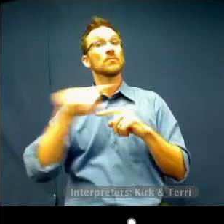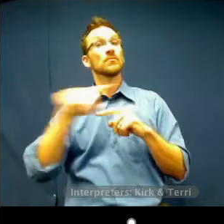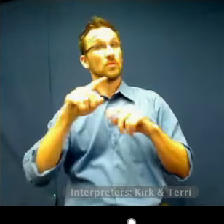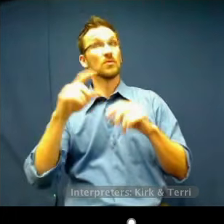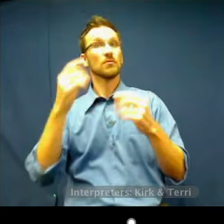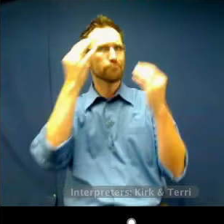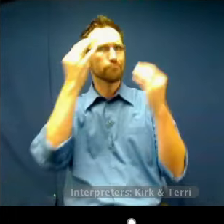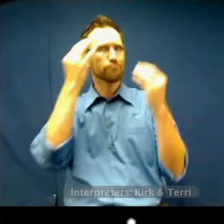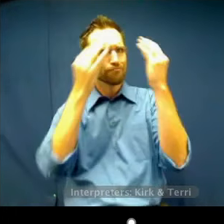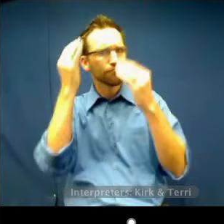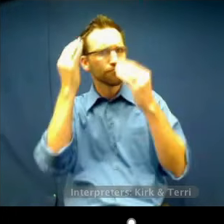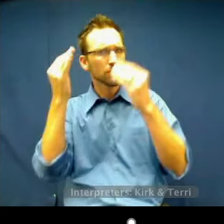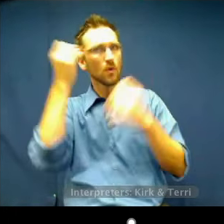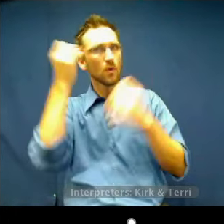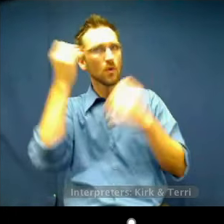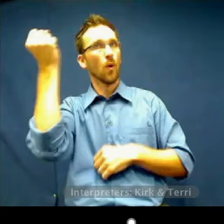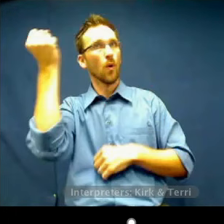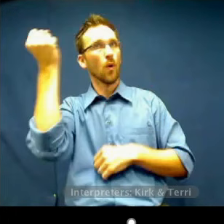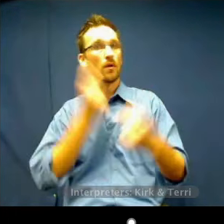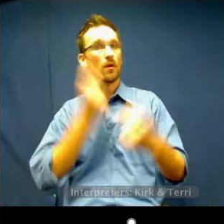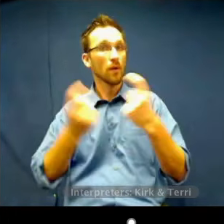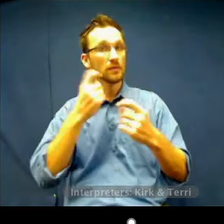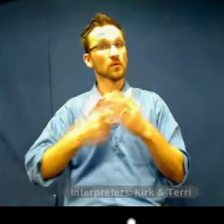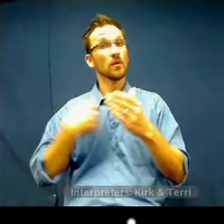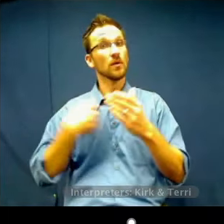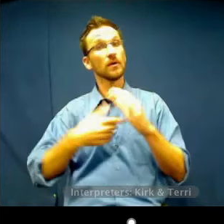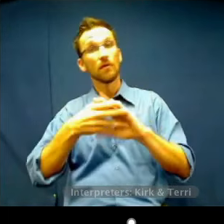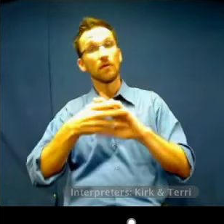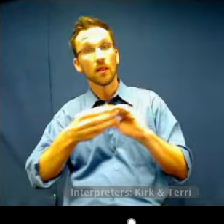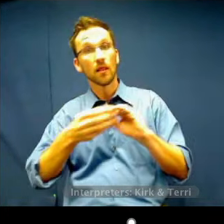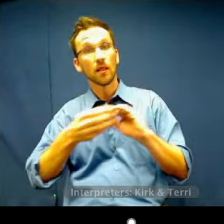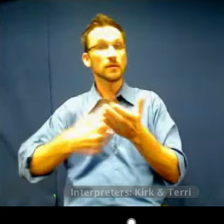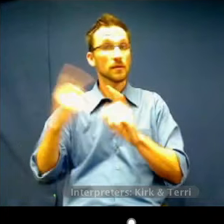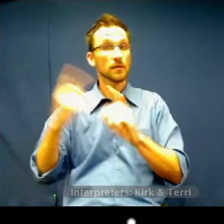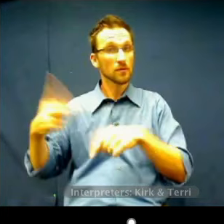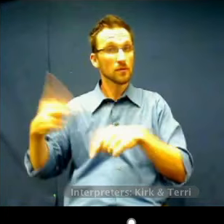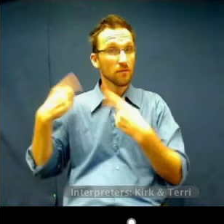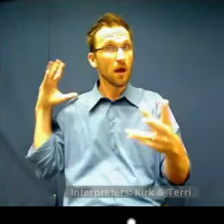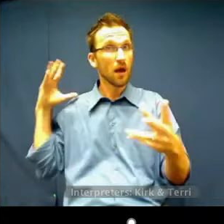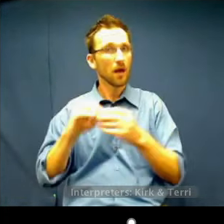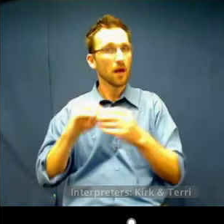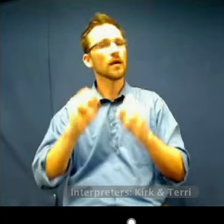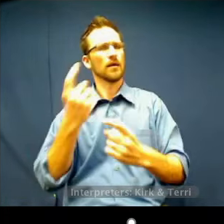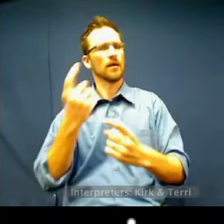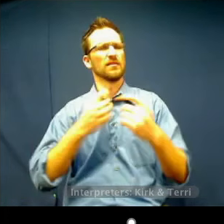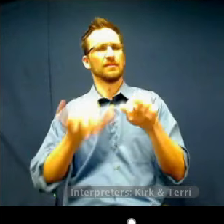any questions with respect to what we've talked about thus far.